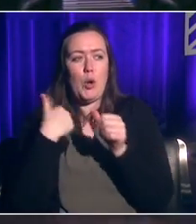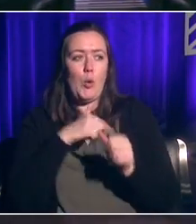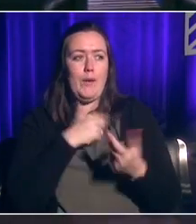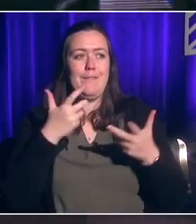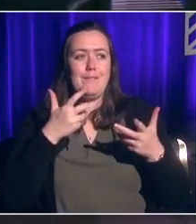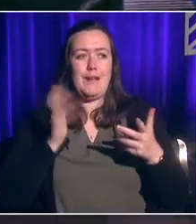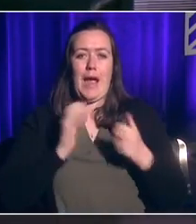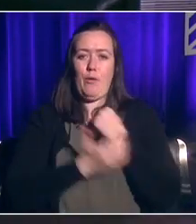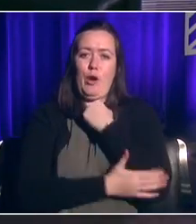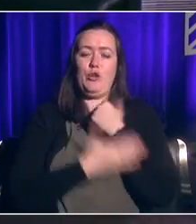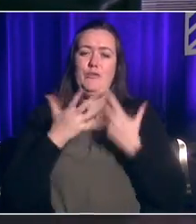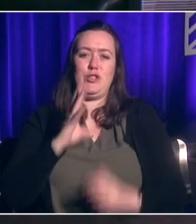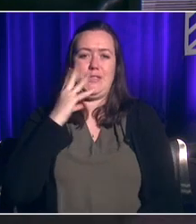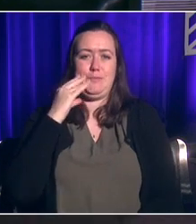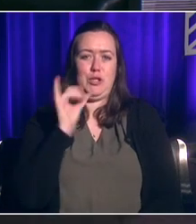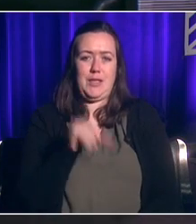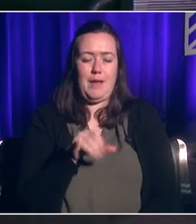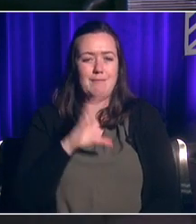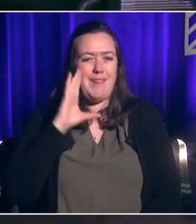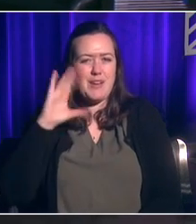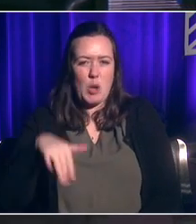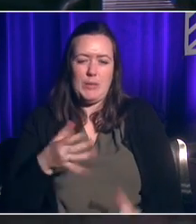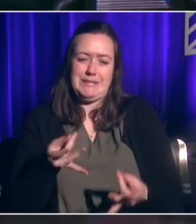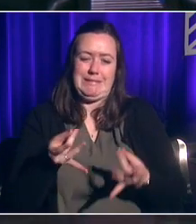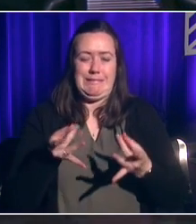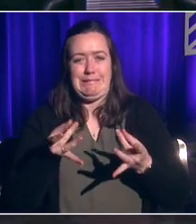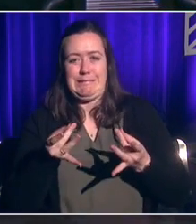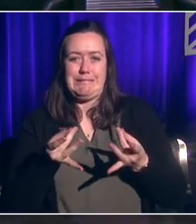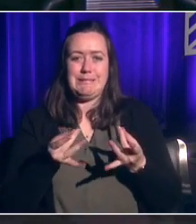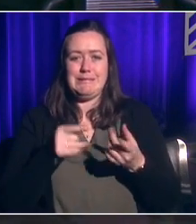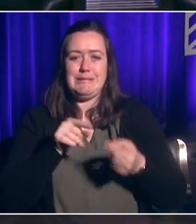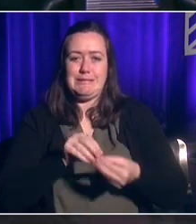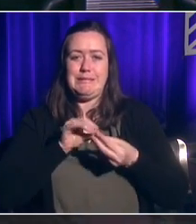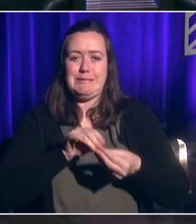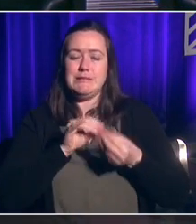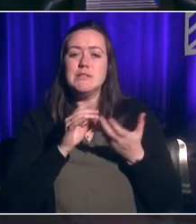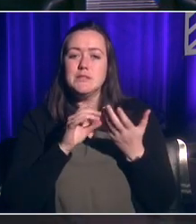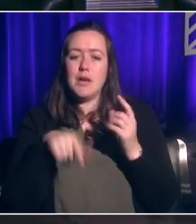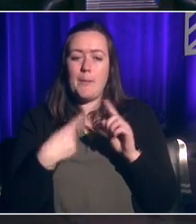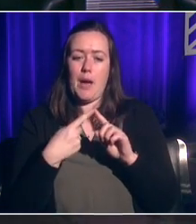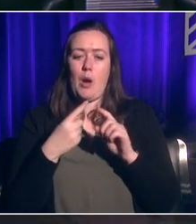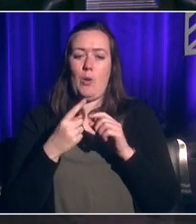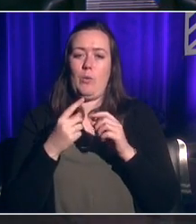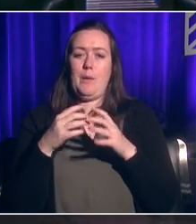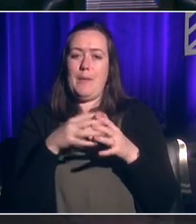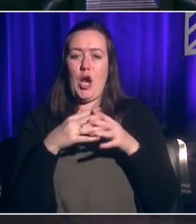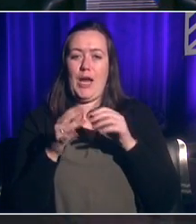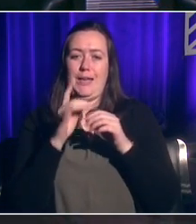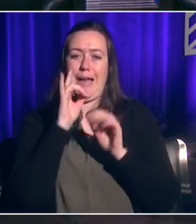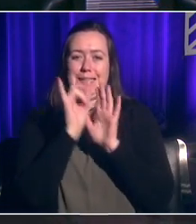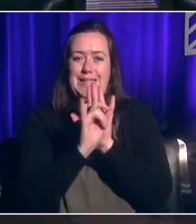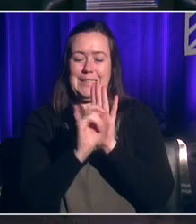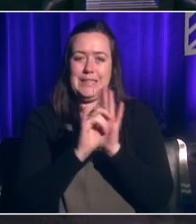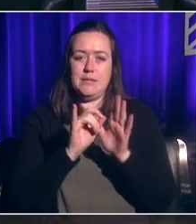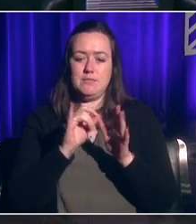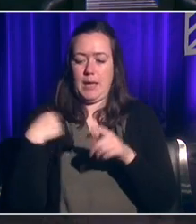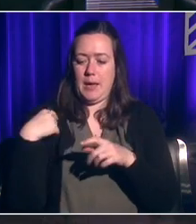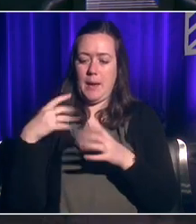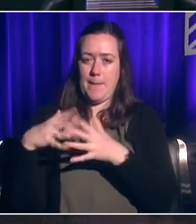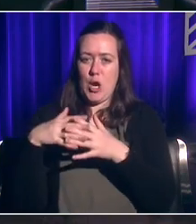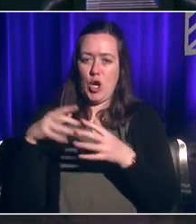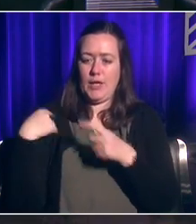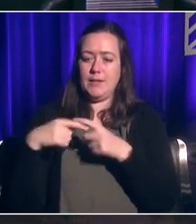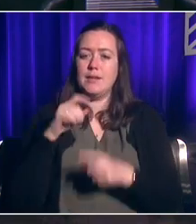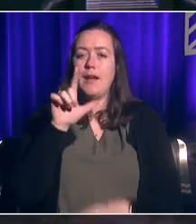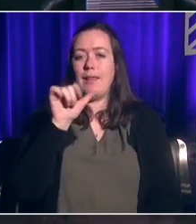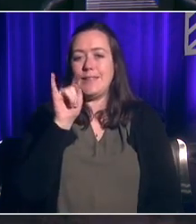little undefining, a little nebulous where we are when it comes to American identity and what it means to be American Latino in this country. But